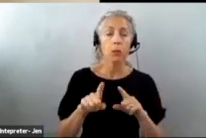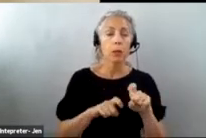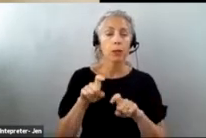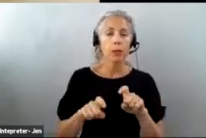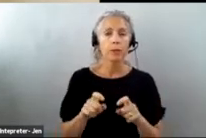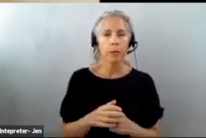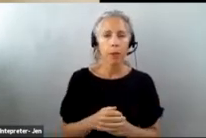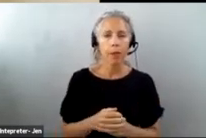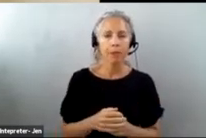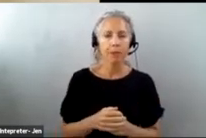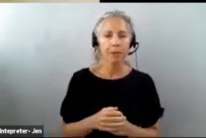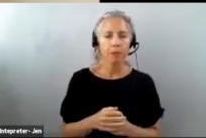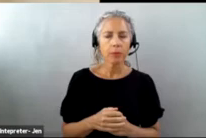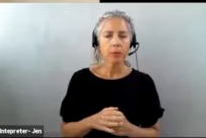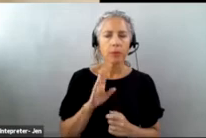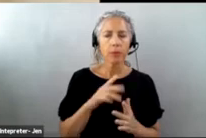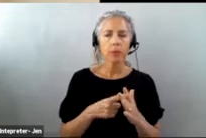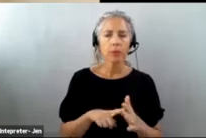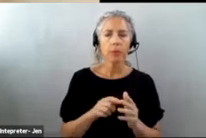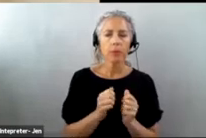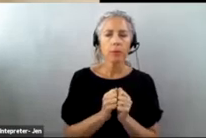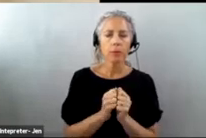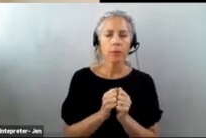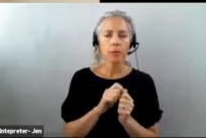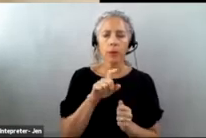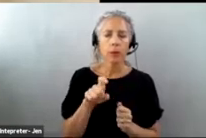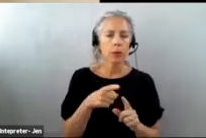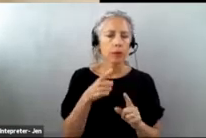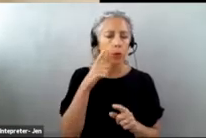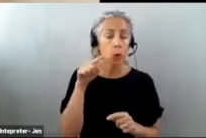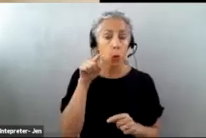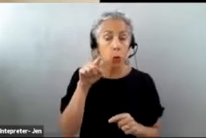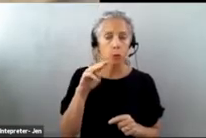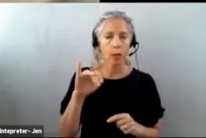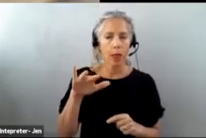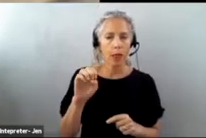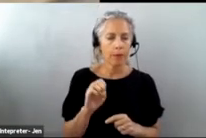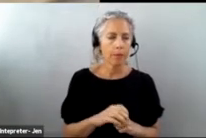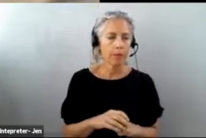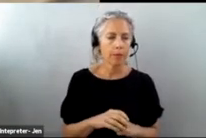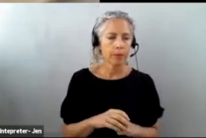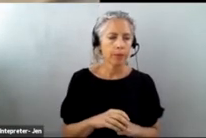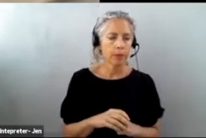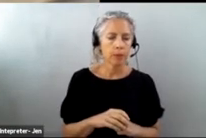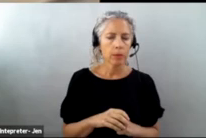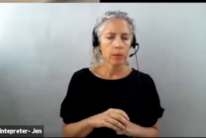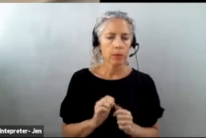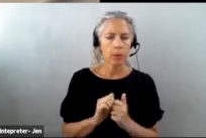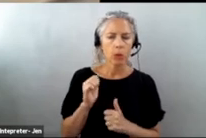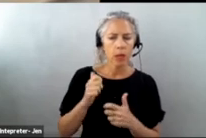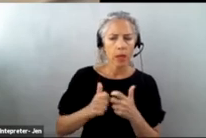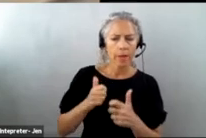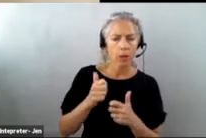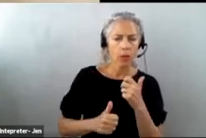questions. And I'm going to start with a question for you, Michelle. Oh, sure. What was the most